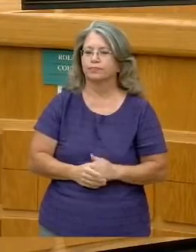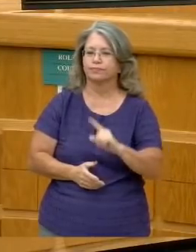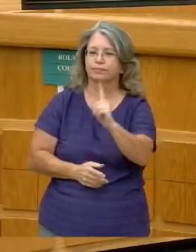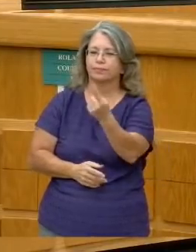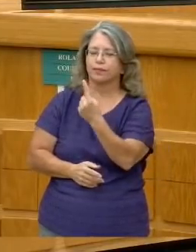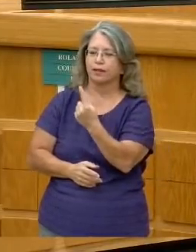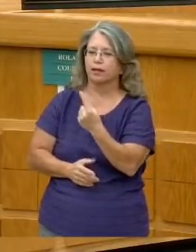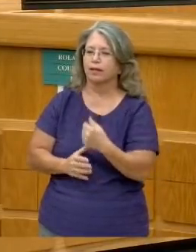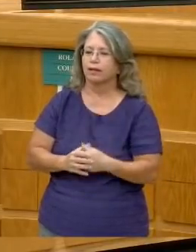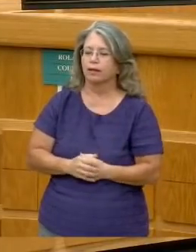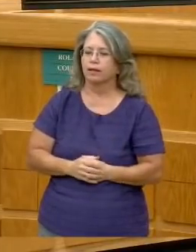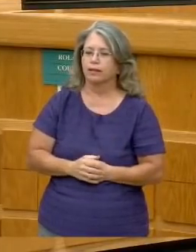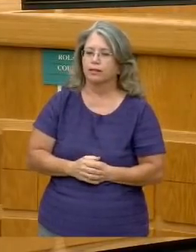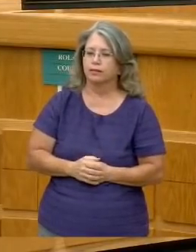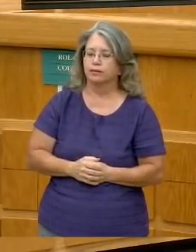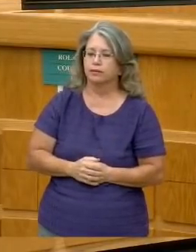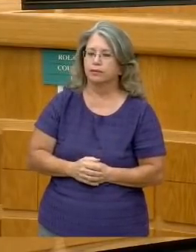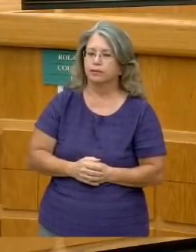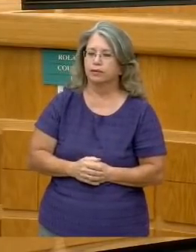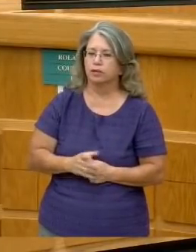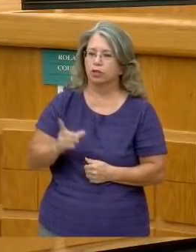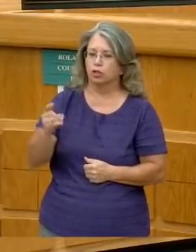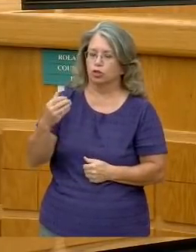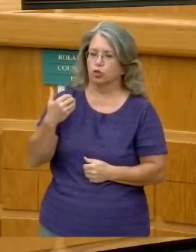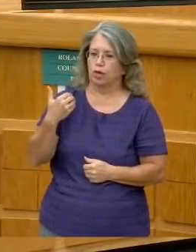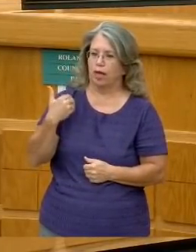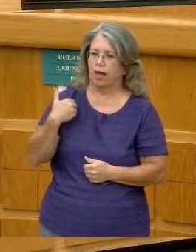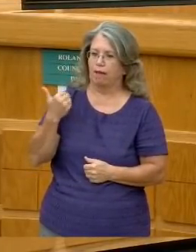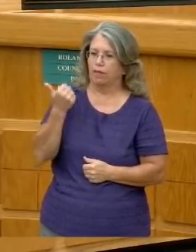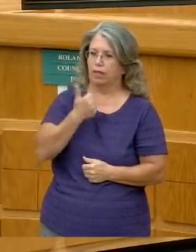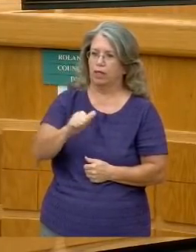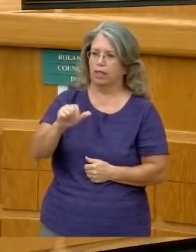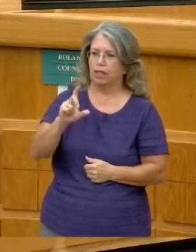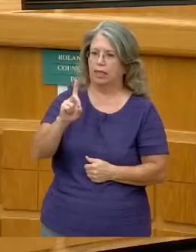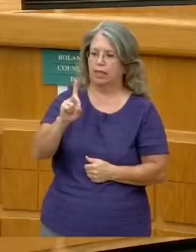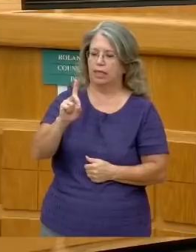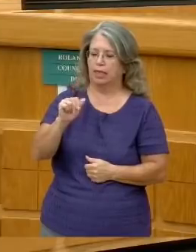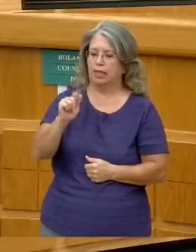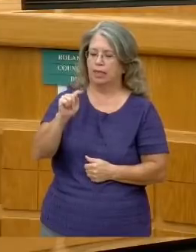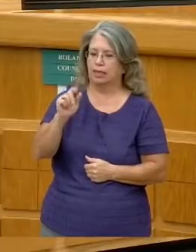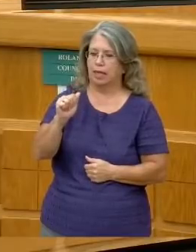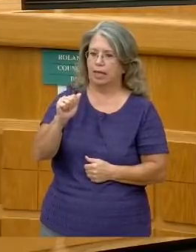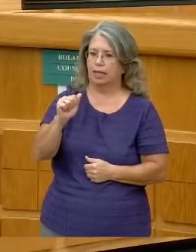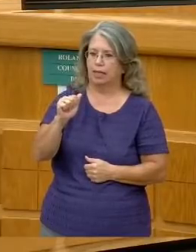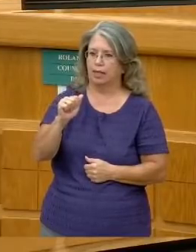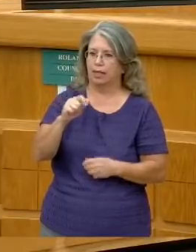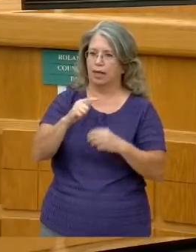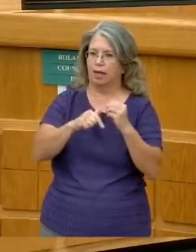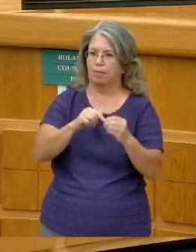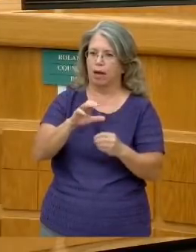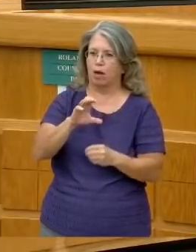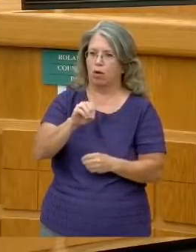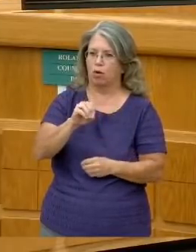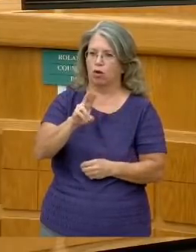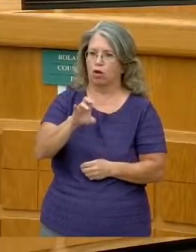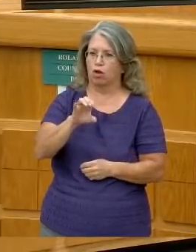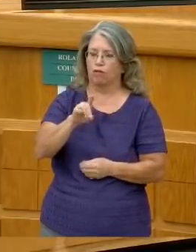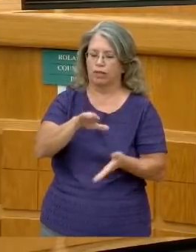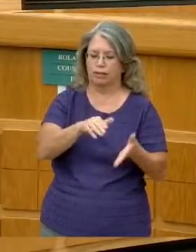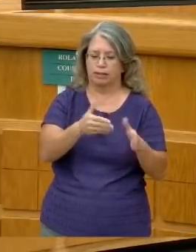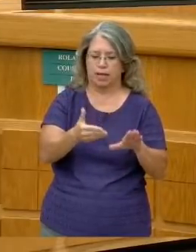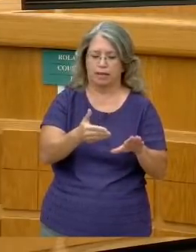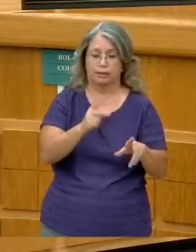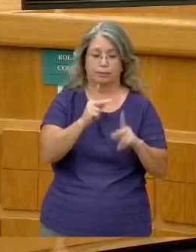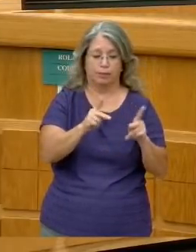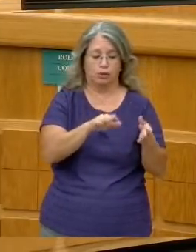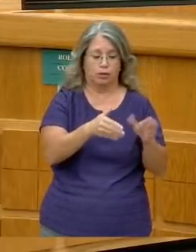Hi. Do we have any data on COVID deaths that, like people who are dying at home as opposed to hospitals?